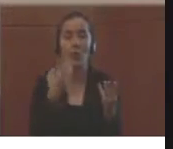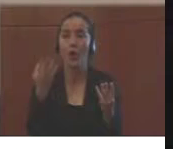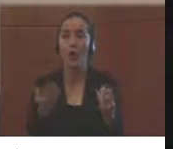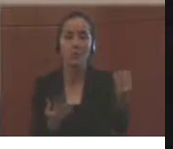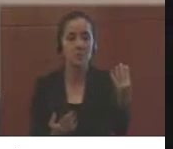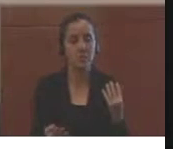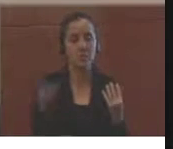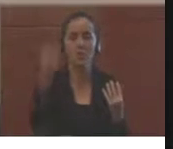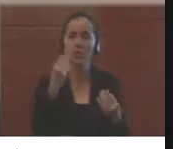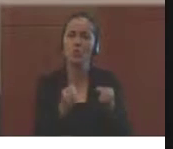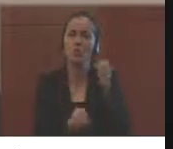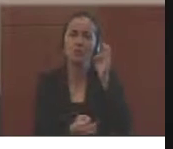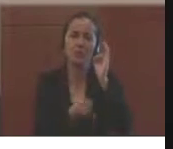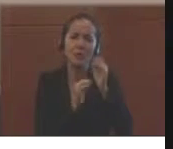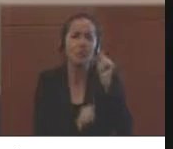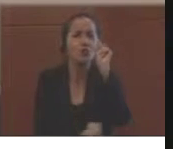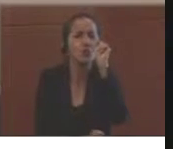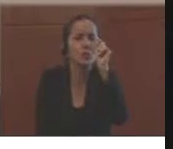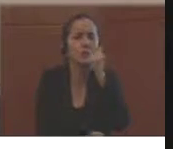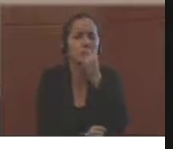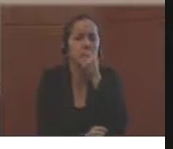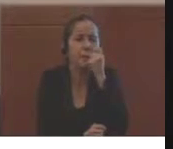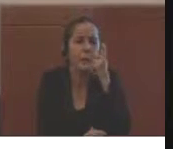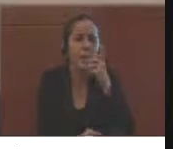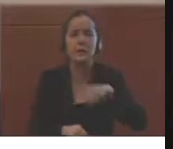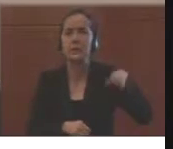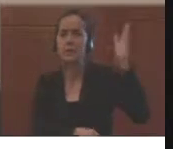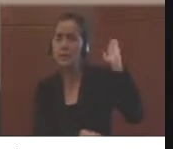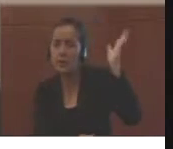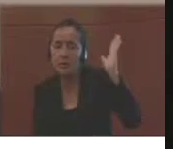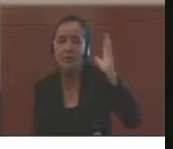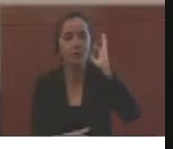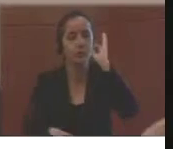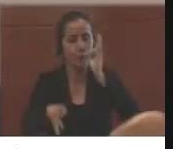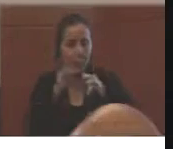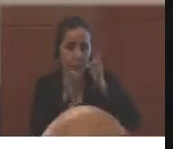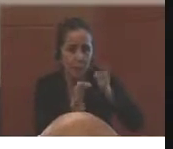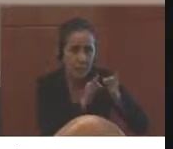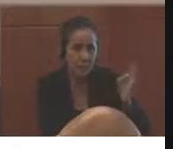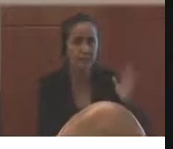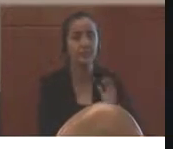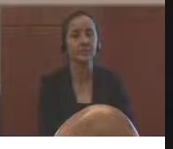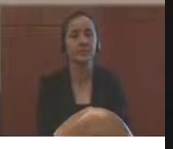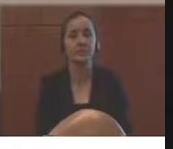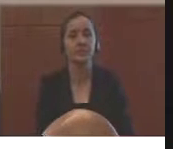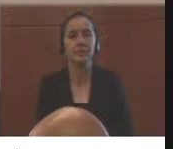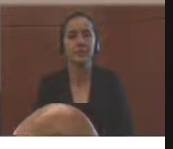we're going to invite the groups of stakeholders to make a